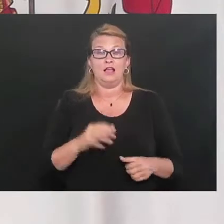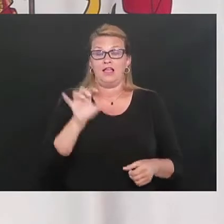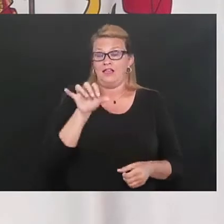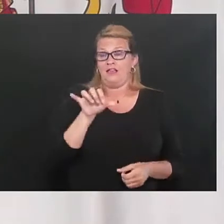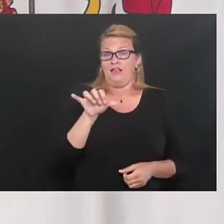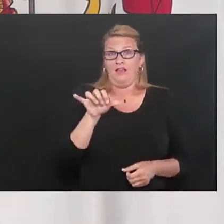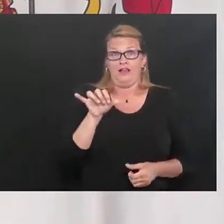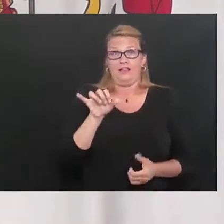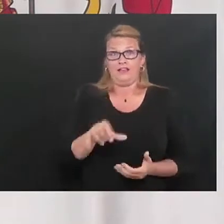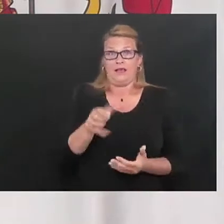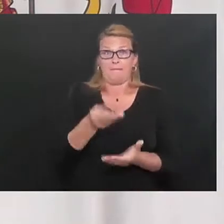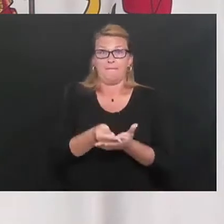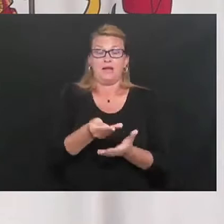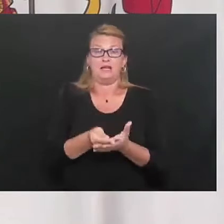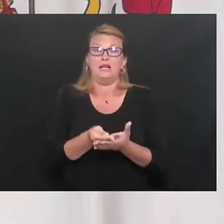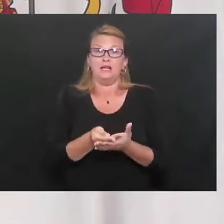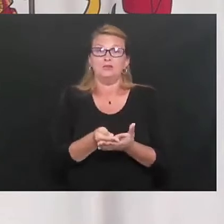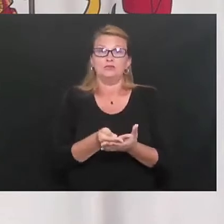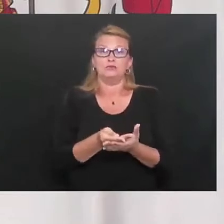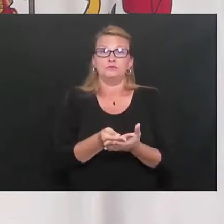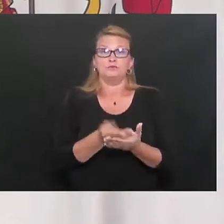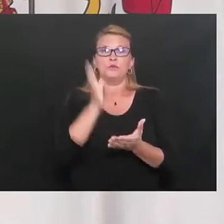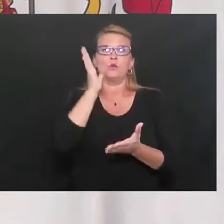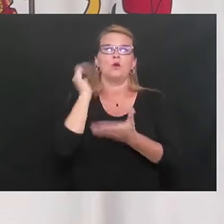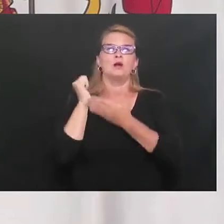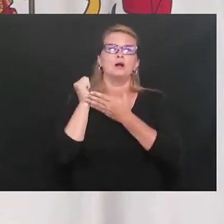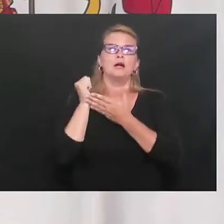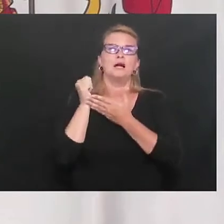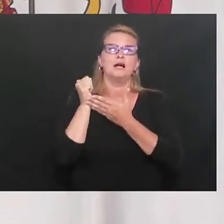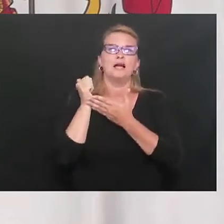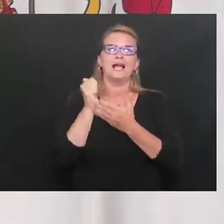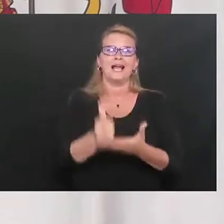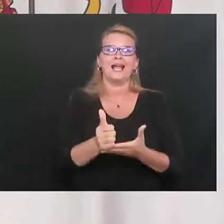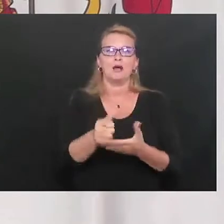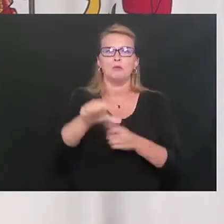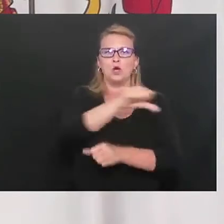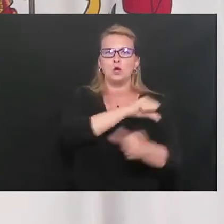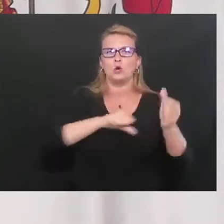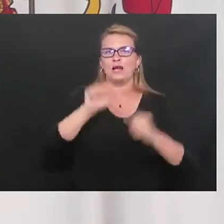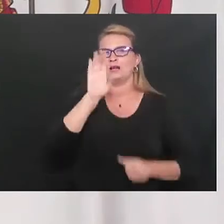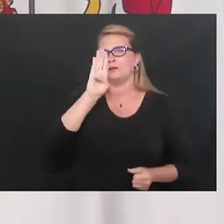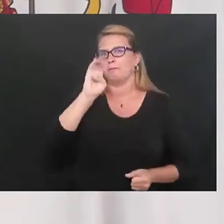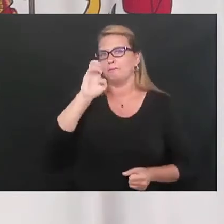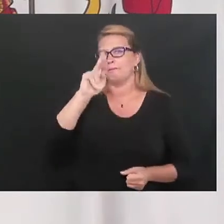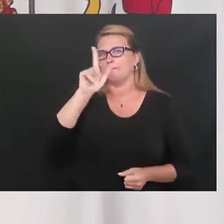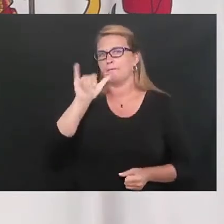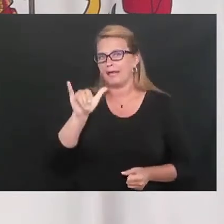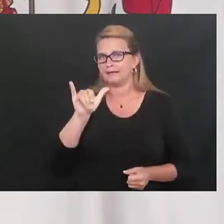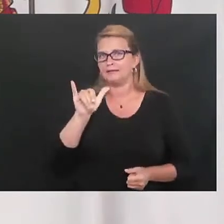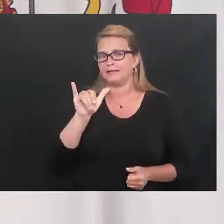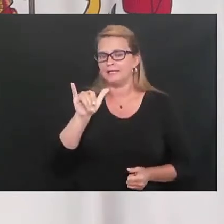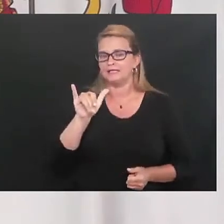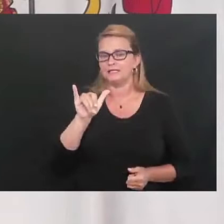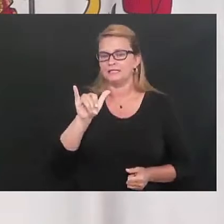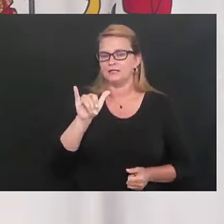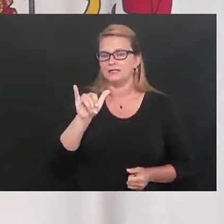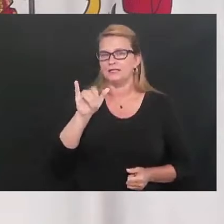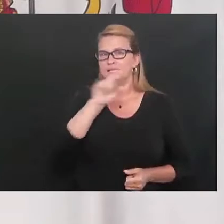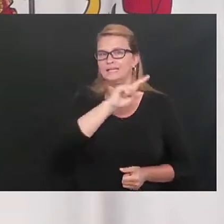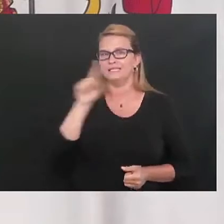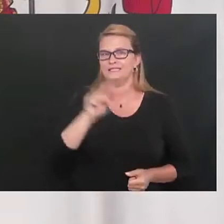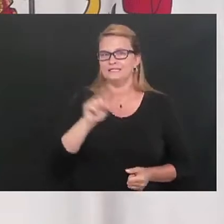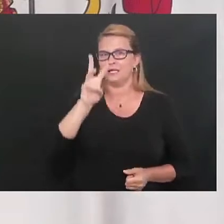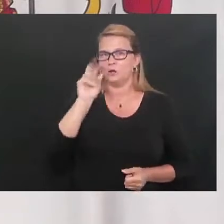there's dollars that's going to go to help, around the Beckley the Beckley